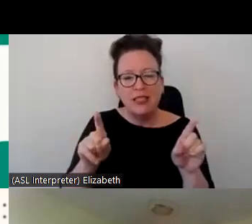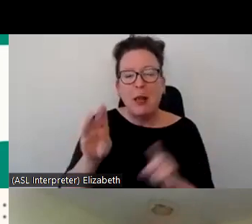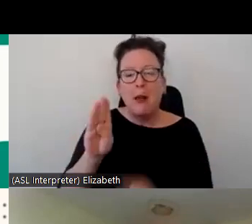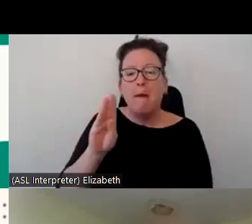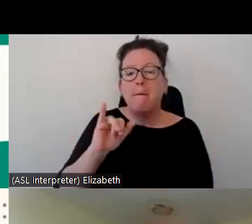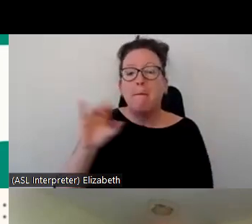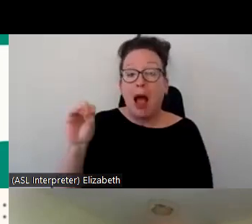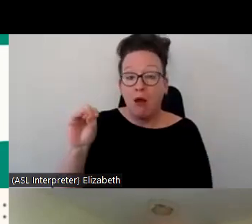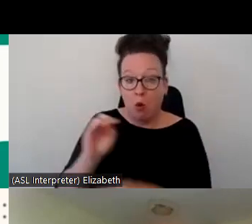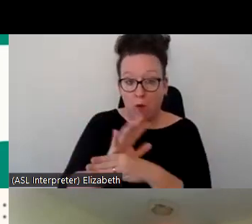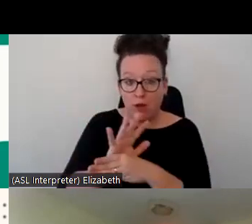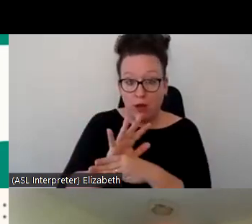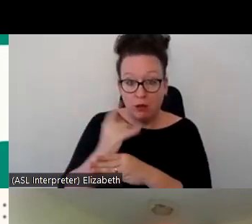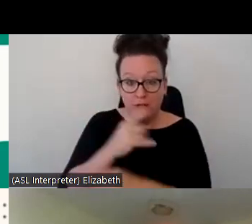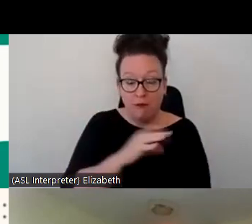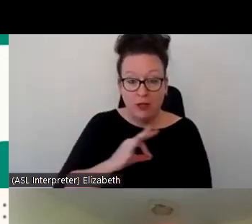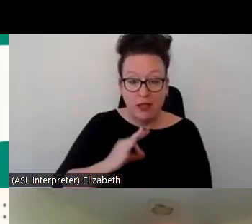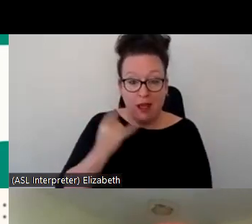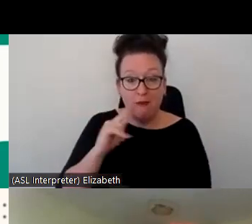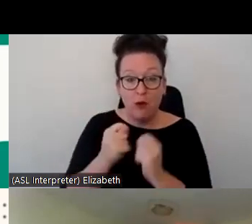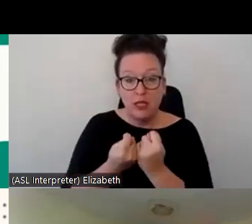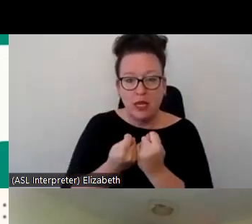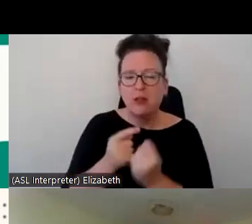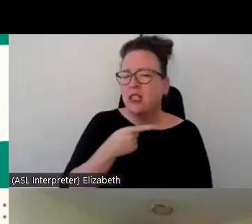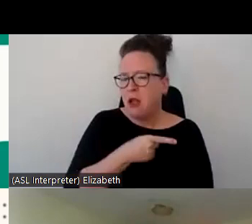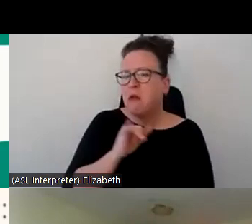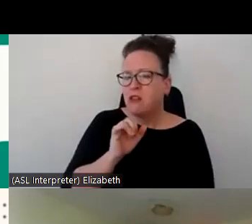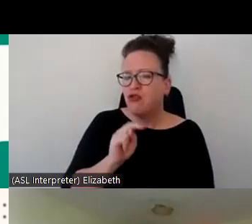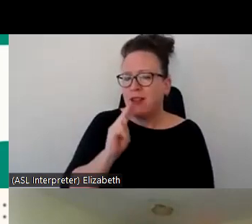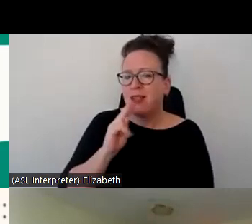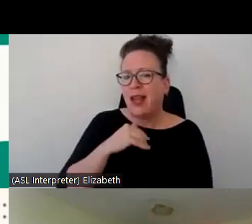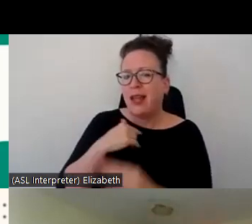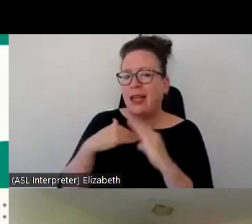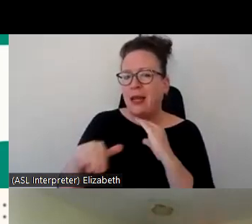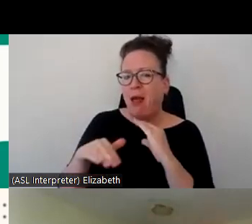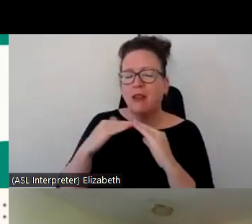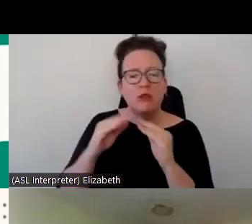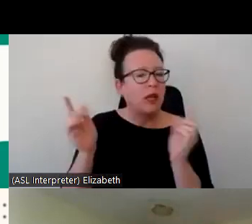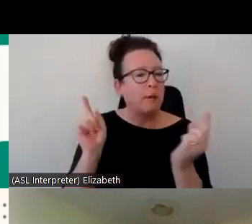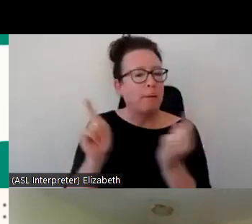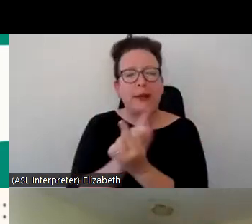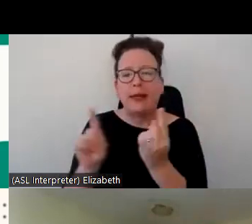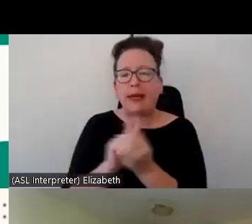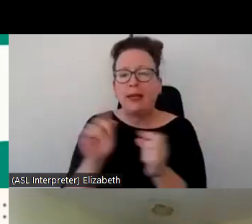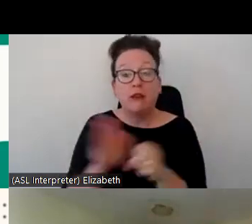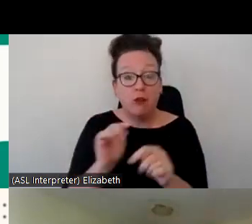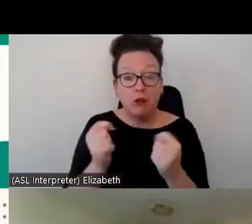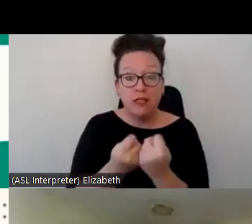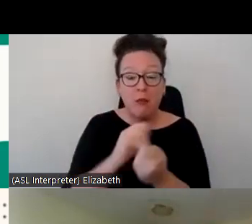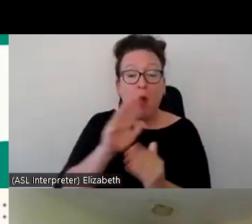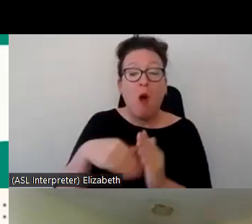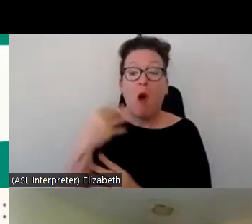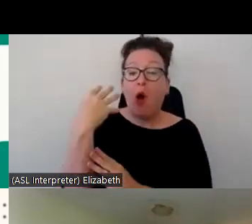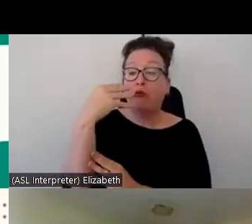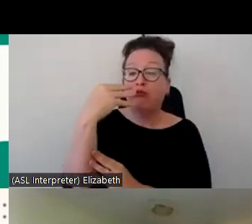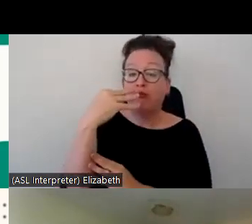So he can email those to you so you can meet the whole team. They've all made videos about themselves. Mm-hmm. And then he